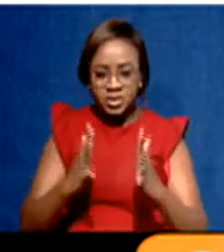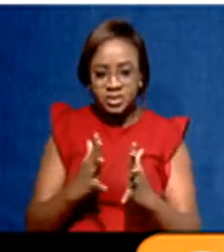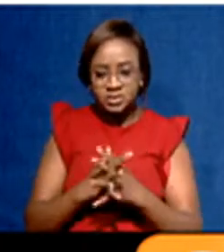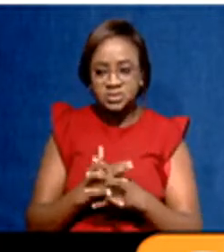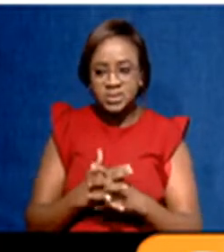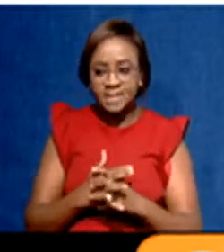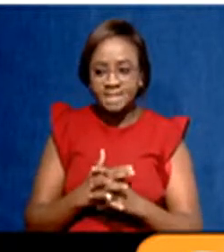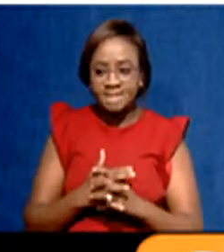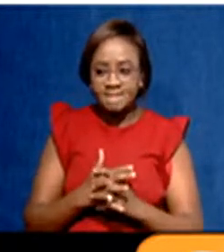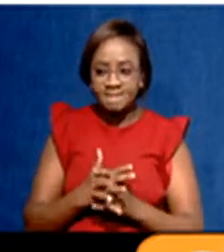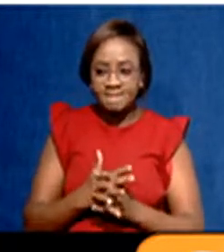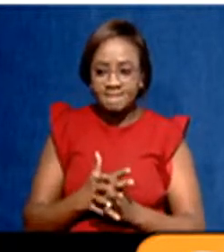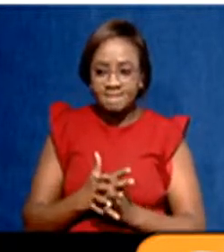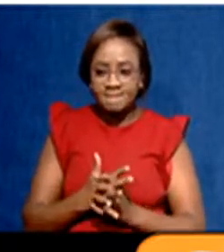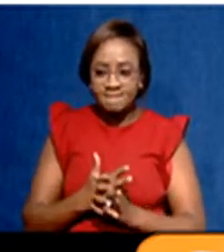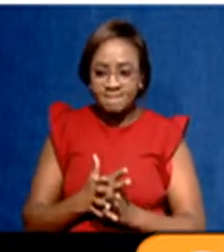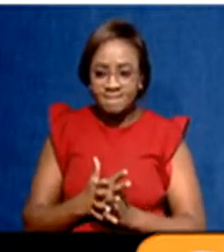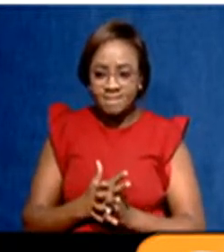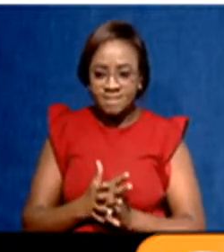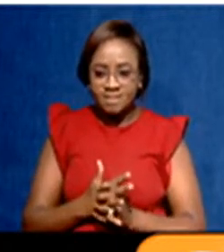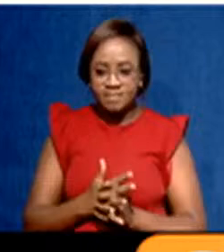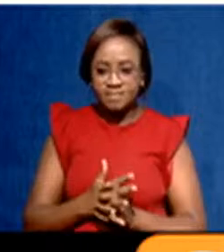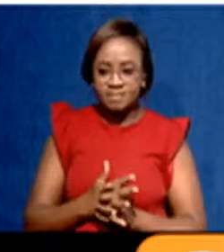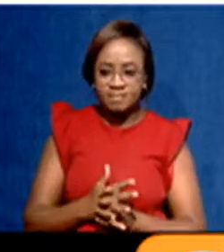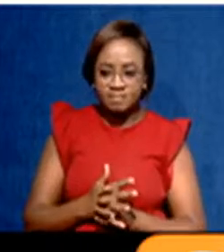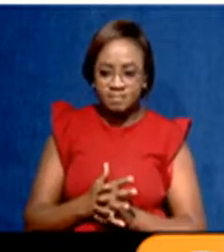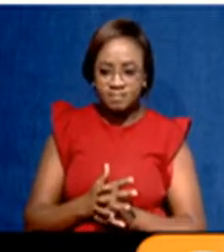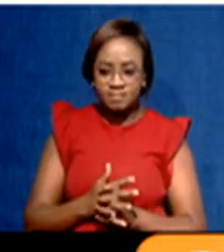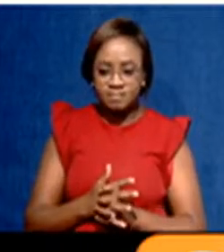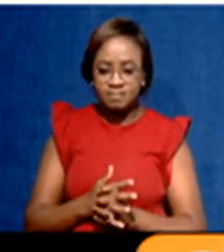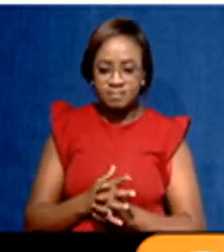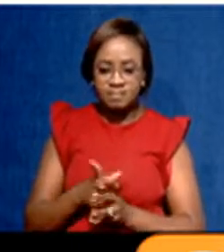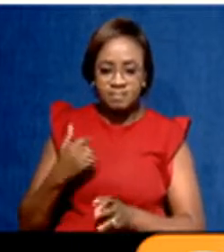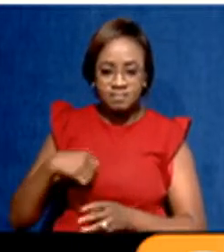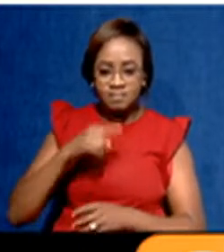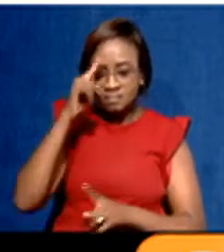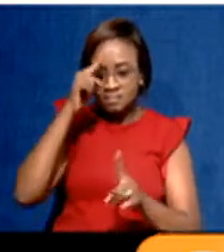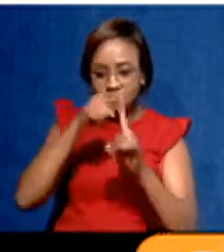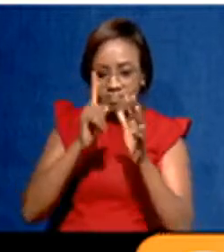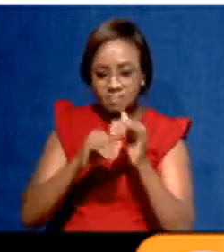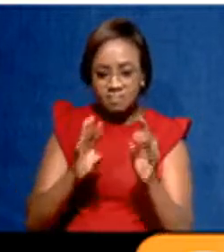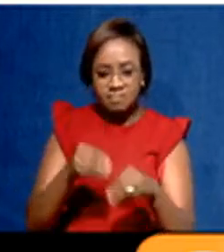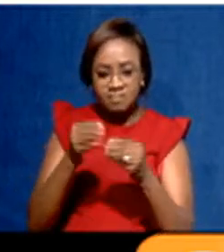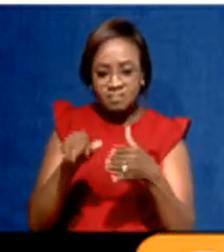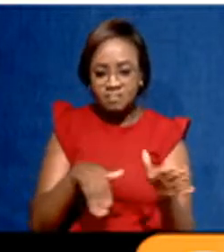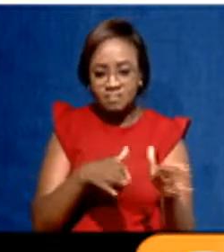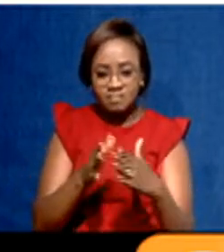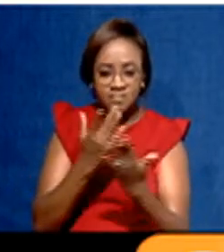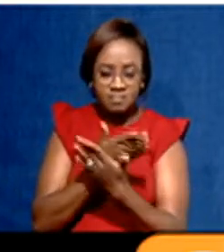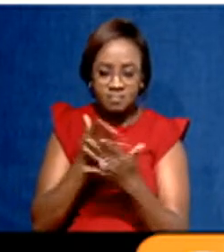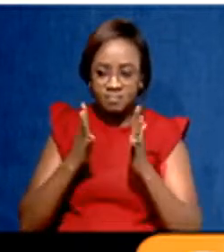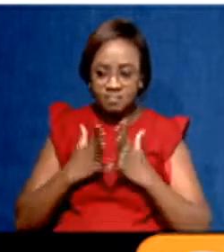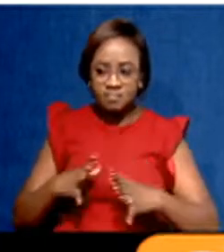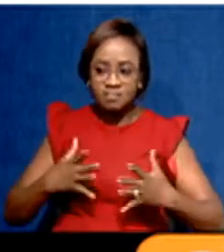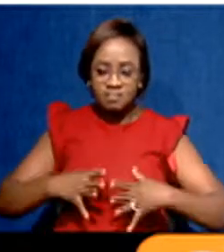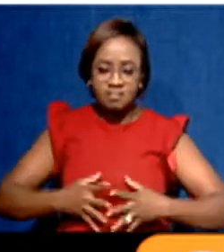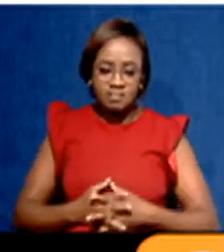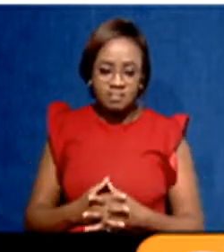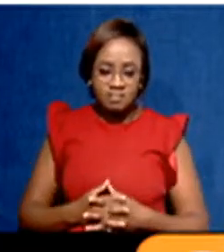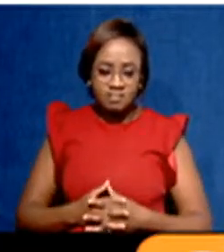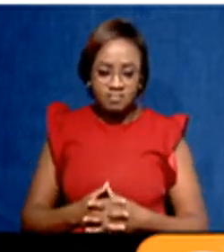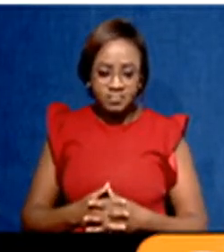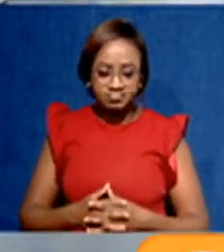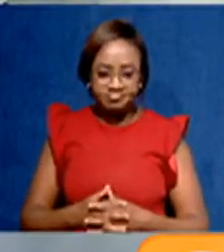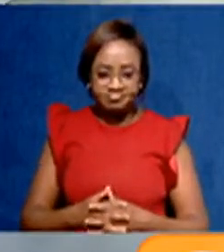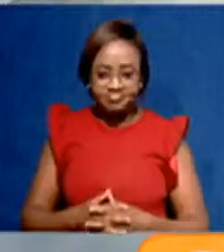unit we could have used to give an opportunity for people to onboard into that scheme. Okay. Quick question,